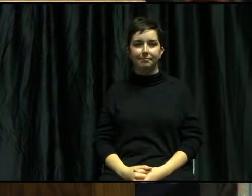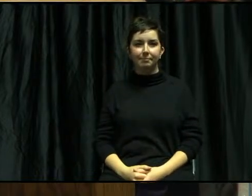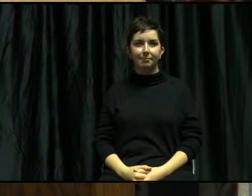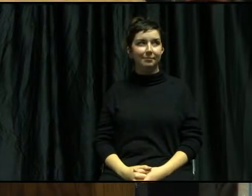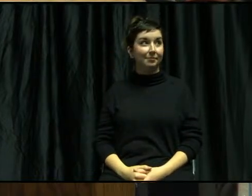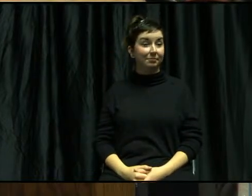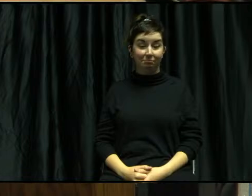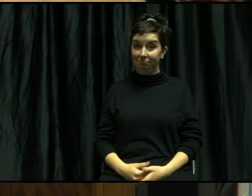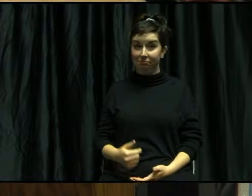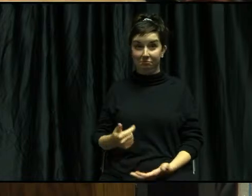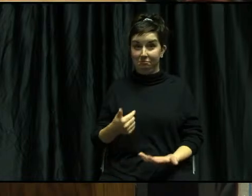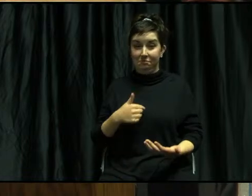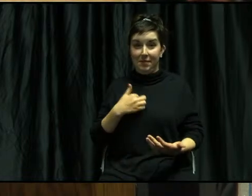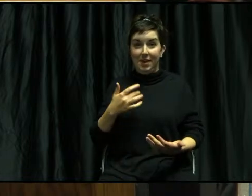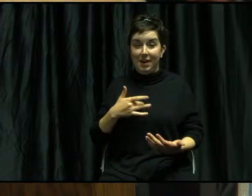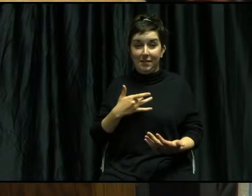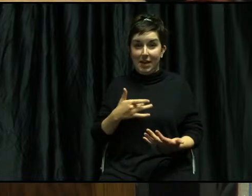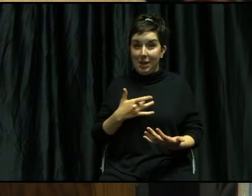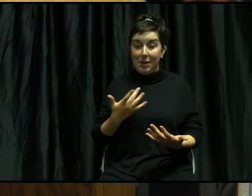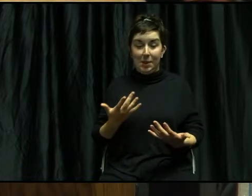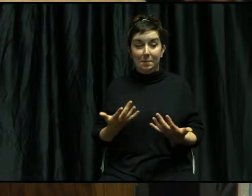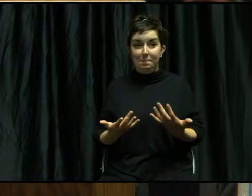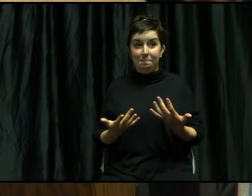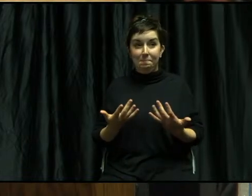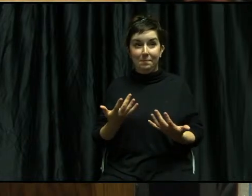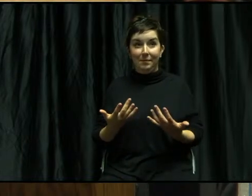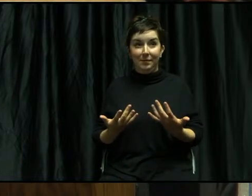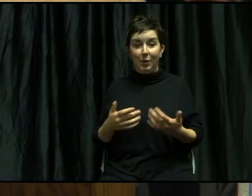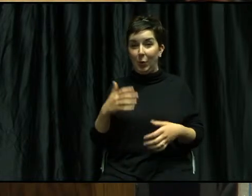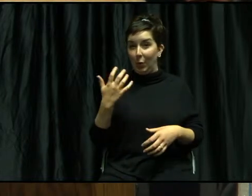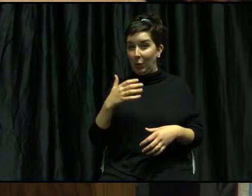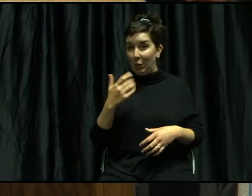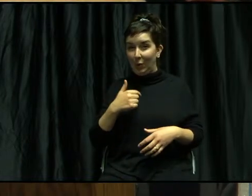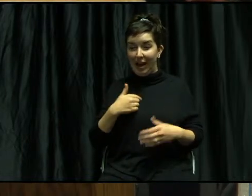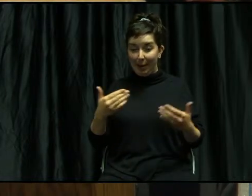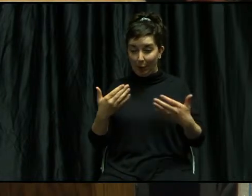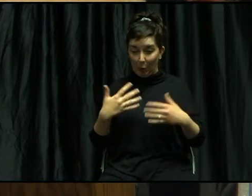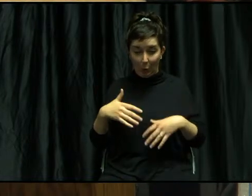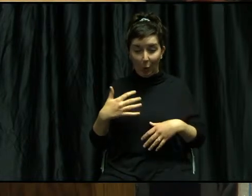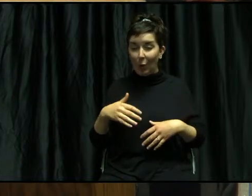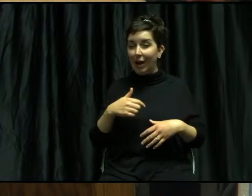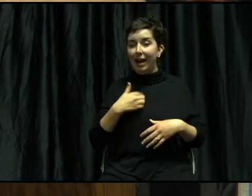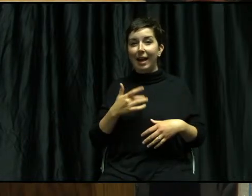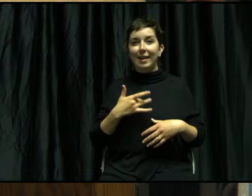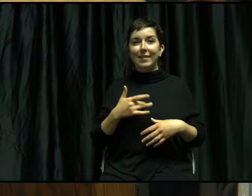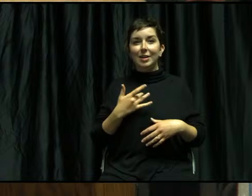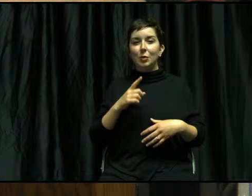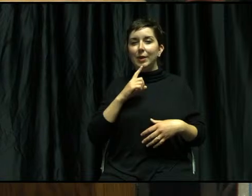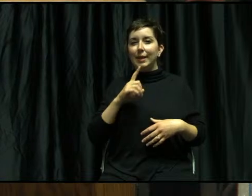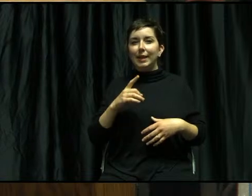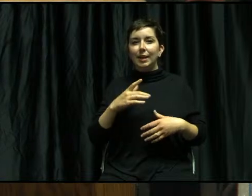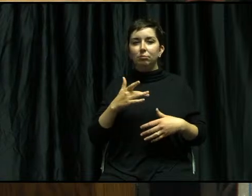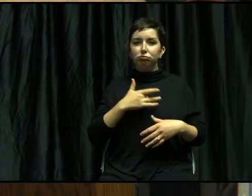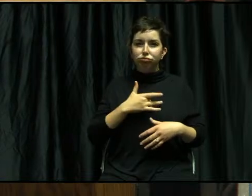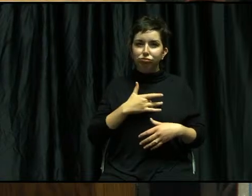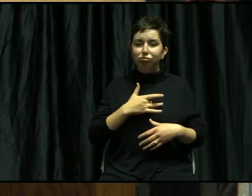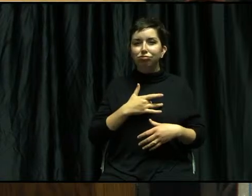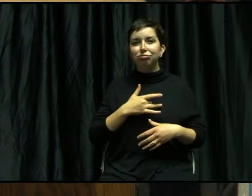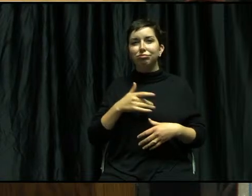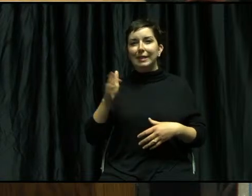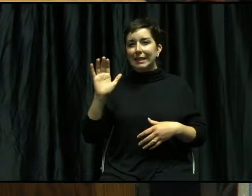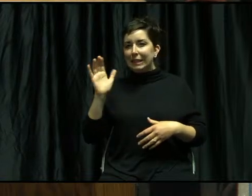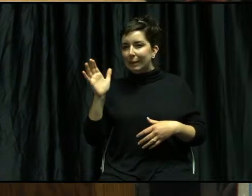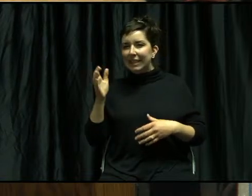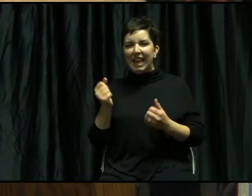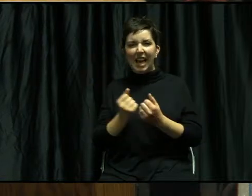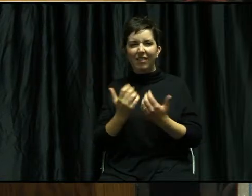Well, I definitely feel very inadequate to be amongst this group today. I've been just very moved by those speaking. I don't